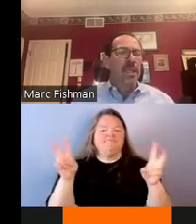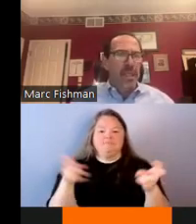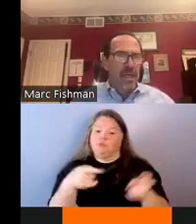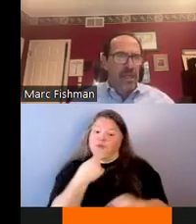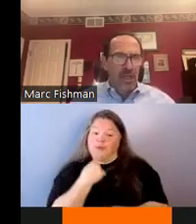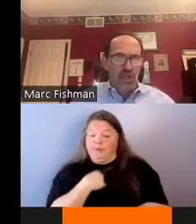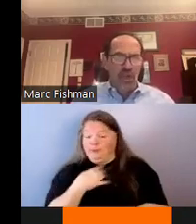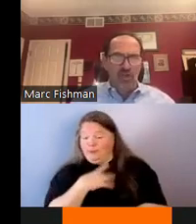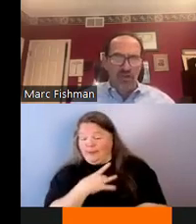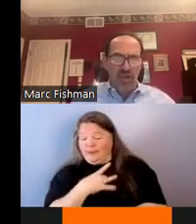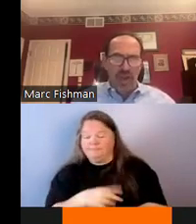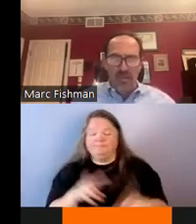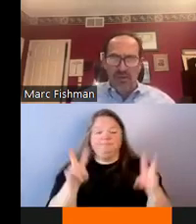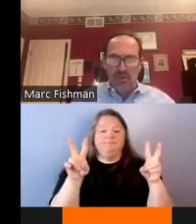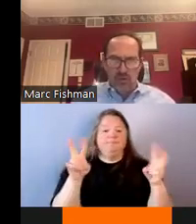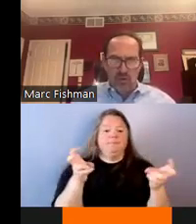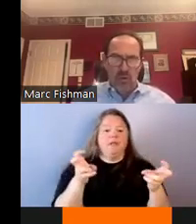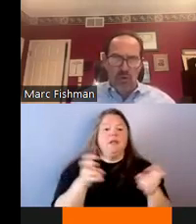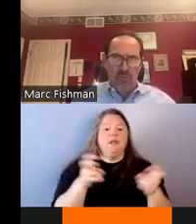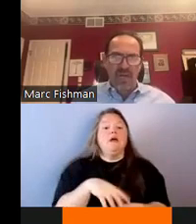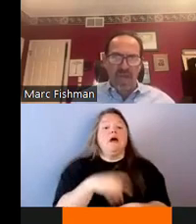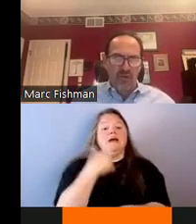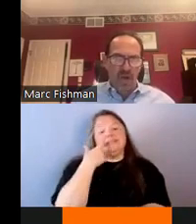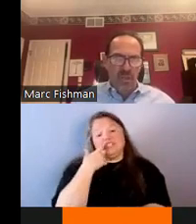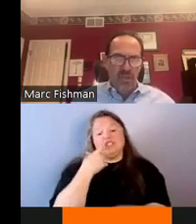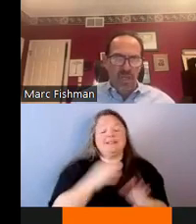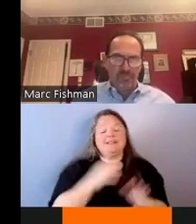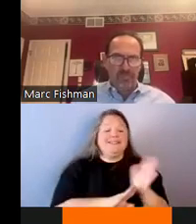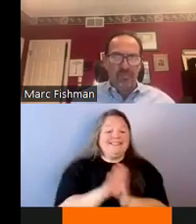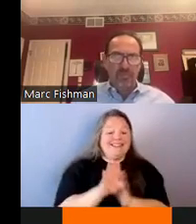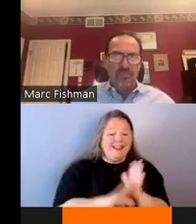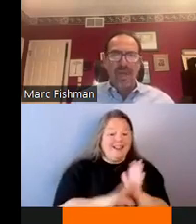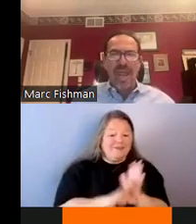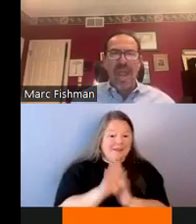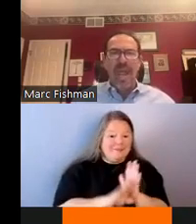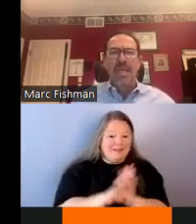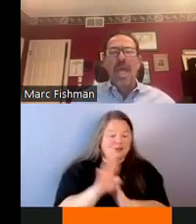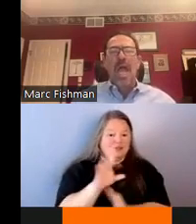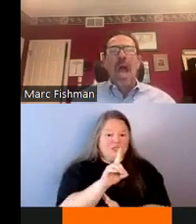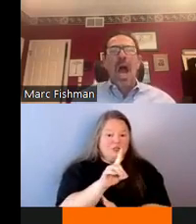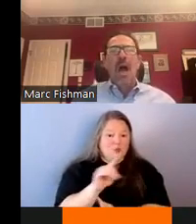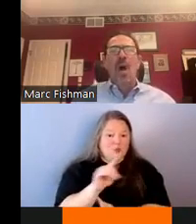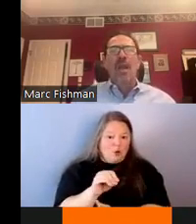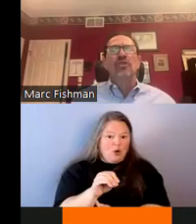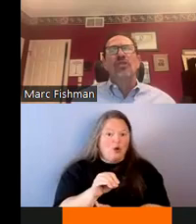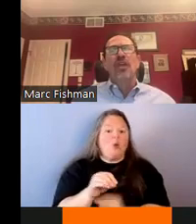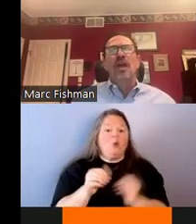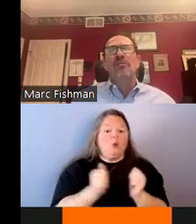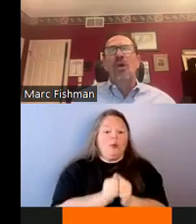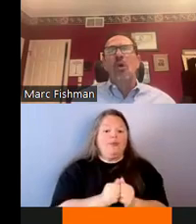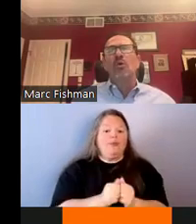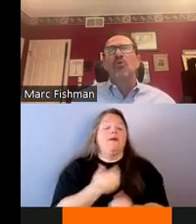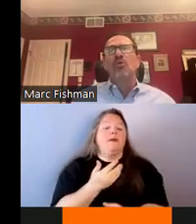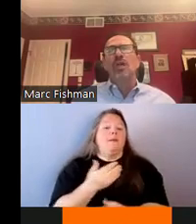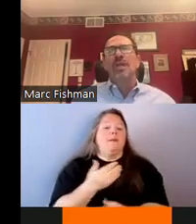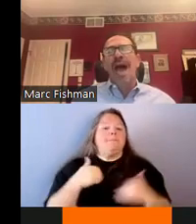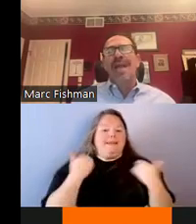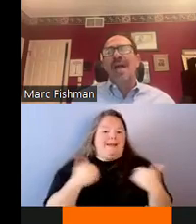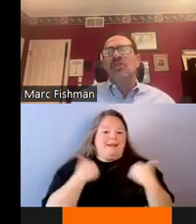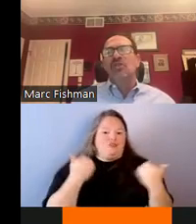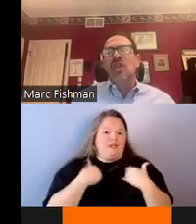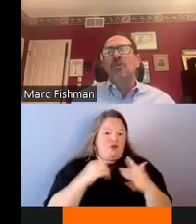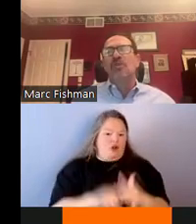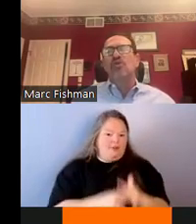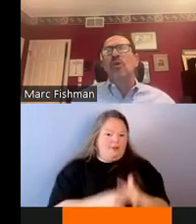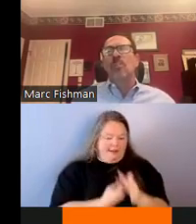you like it, that addiction is a developmental disorder of pediatric onset. And I want us to think of OUD